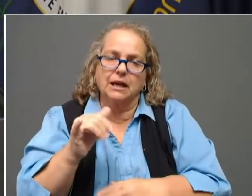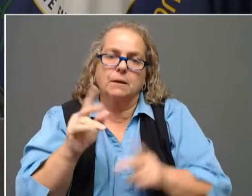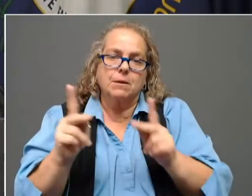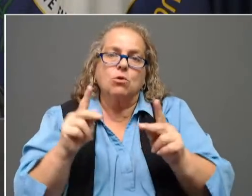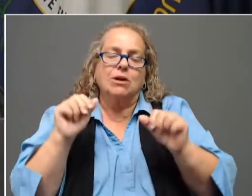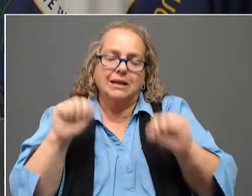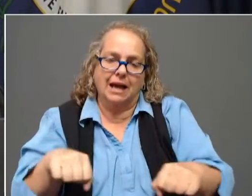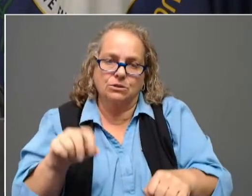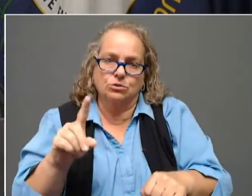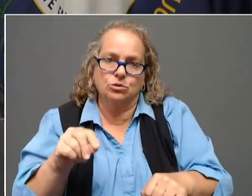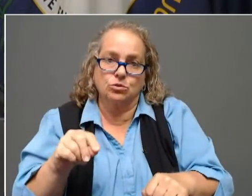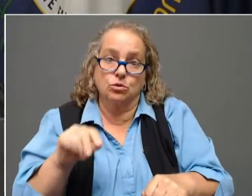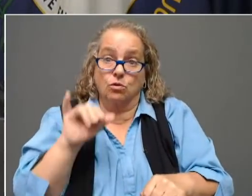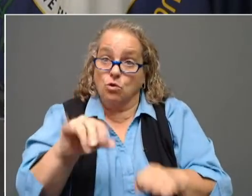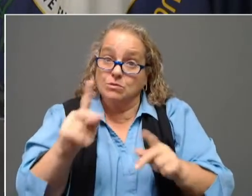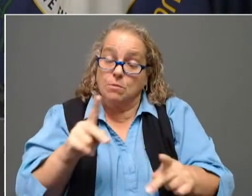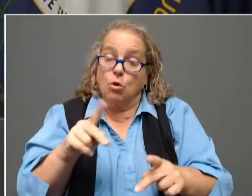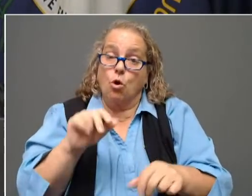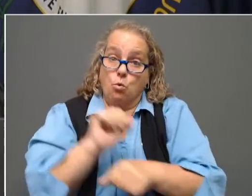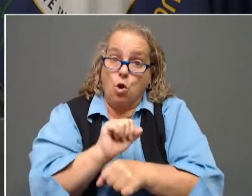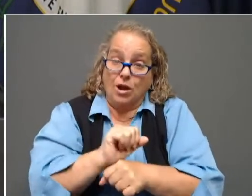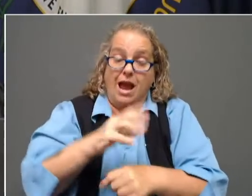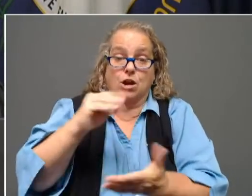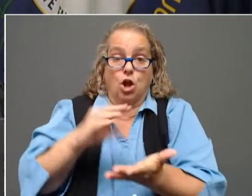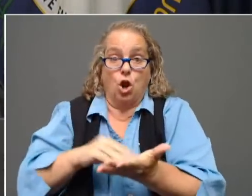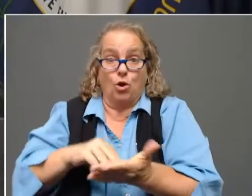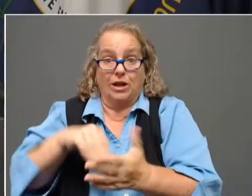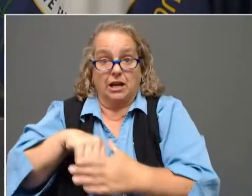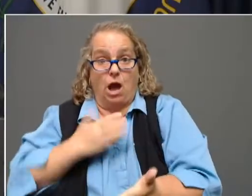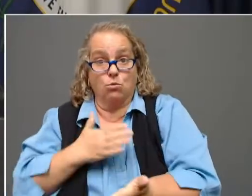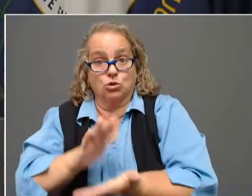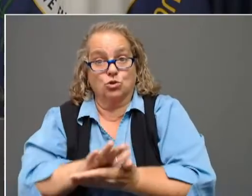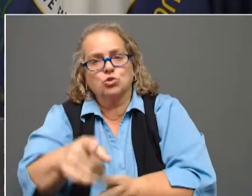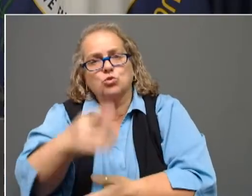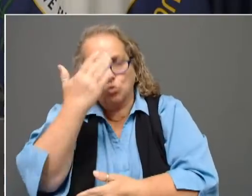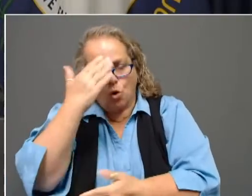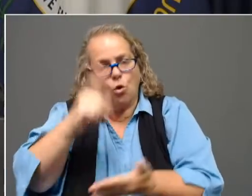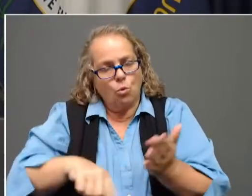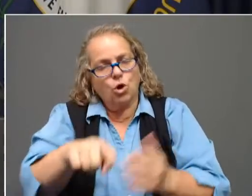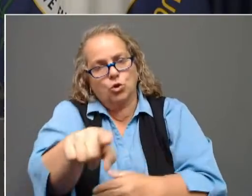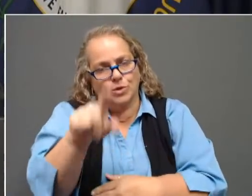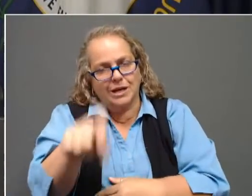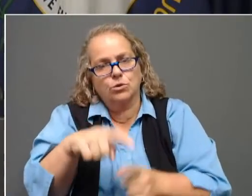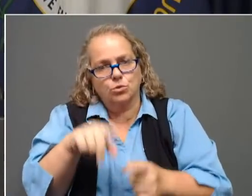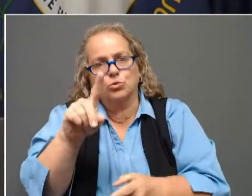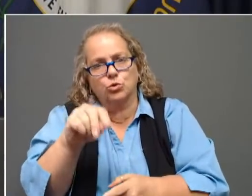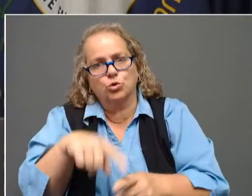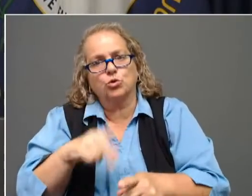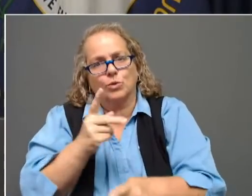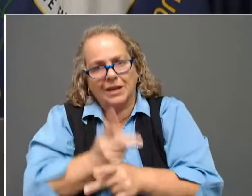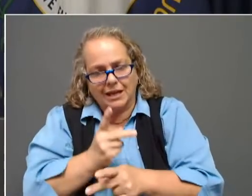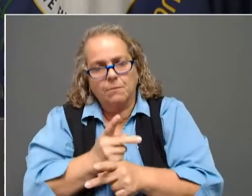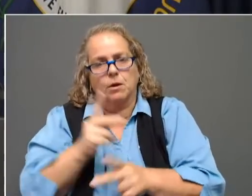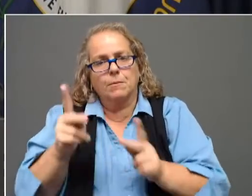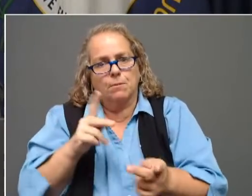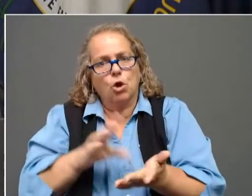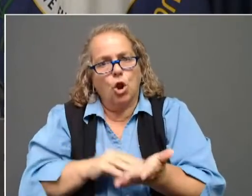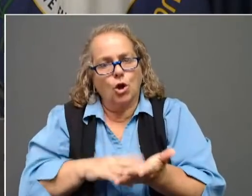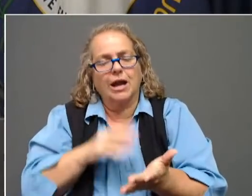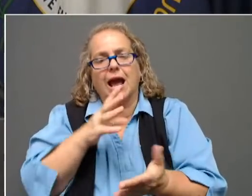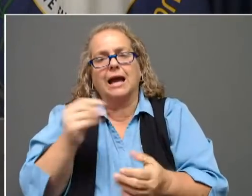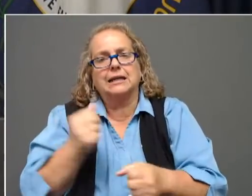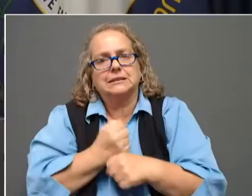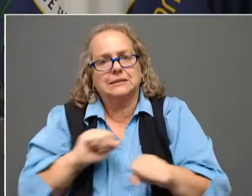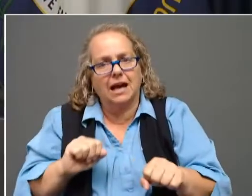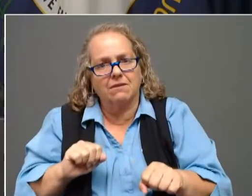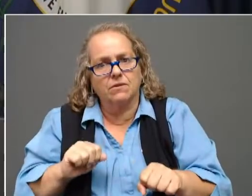in our schools know what to do to keep in-person learning going and to do so safely. We've already